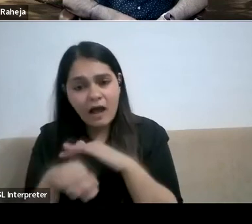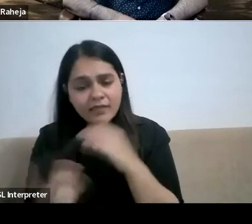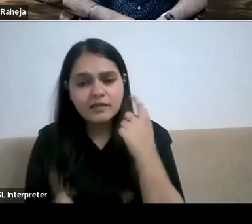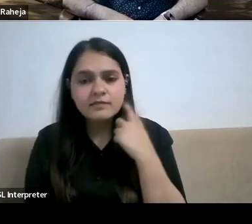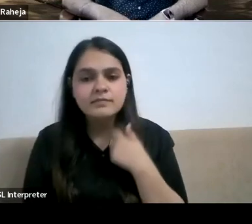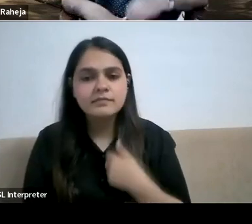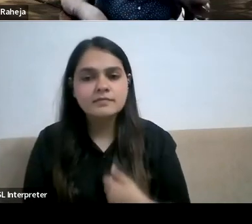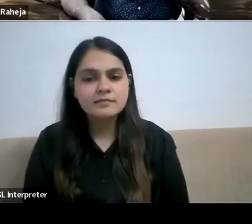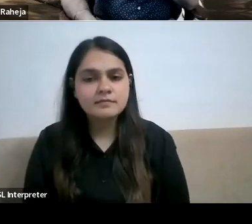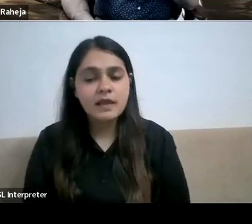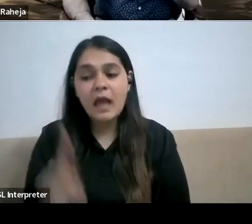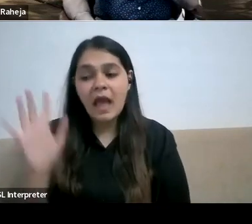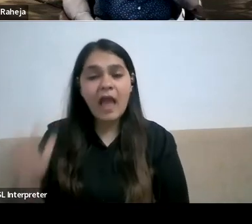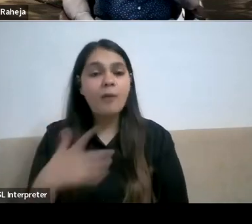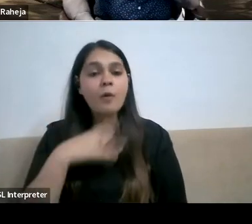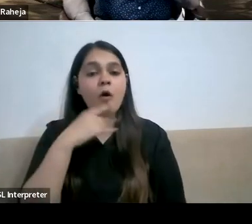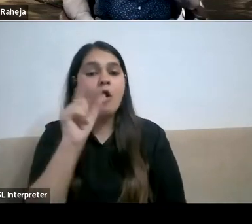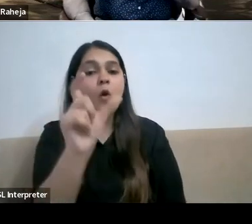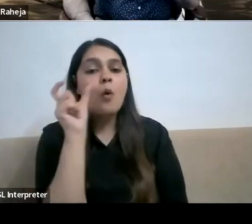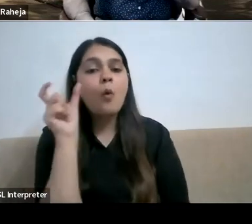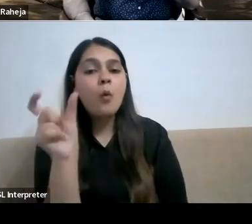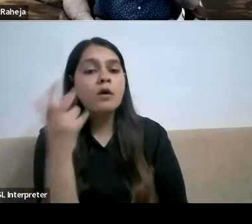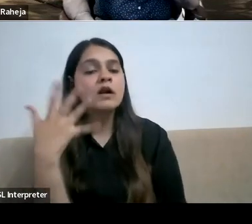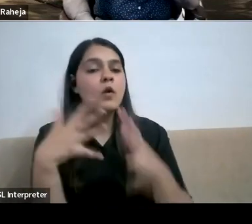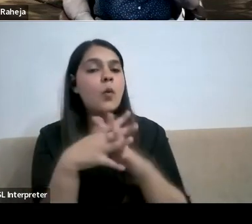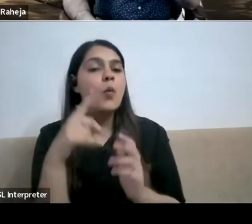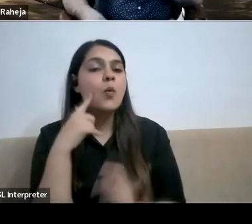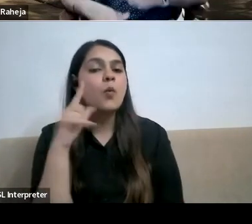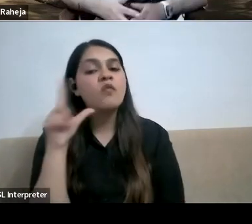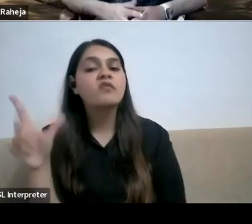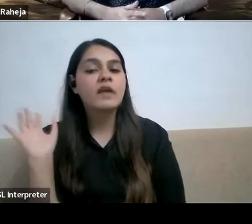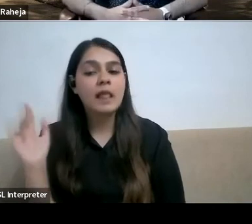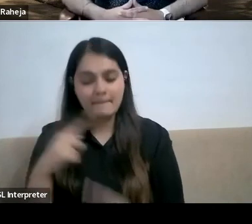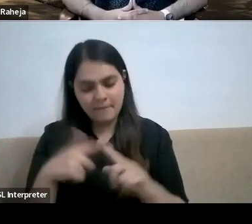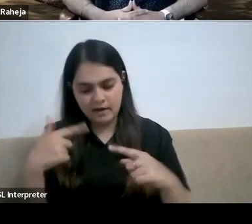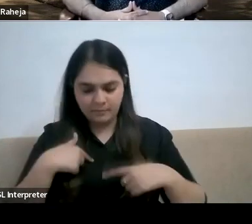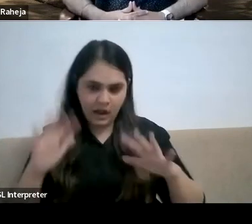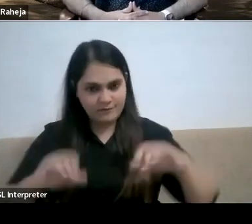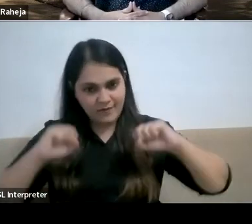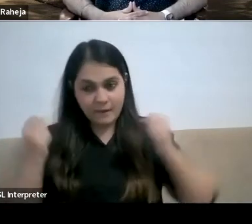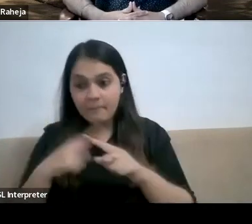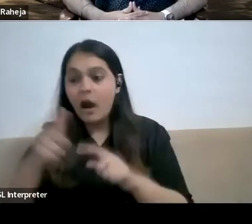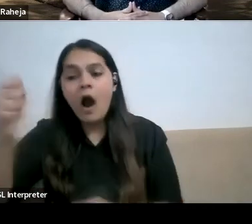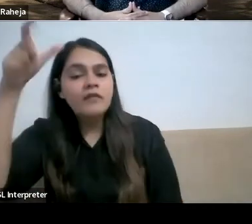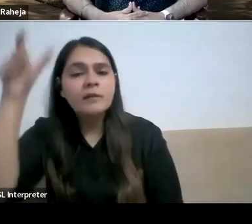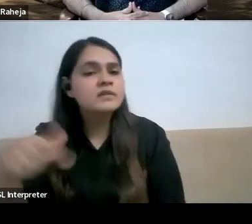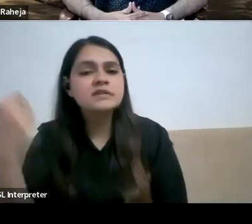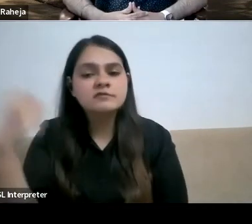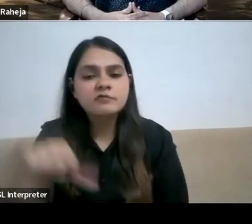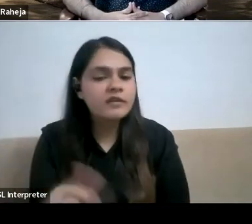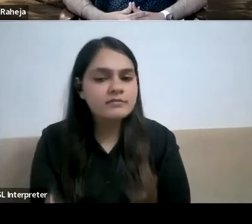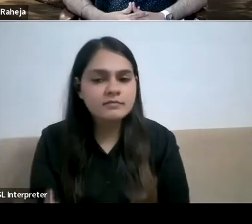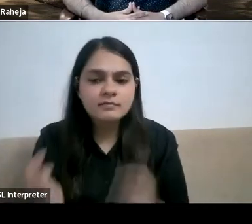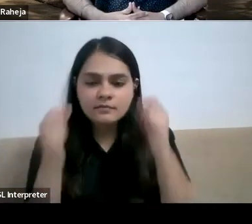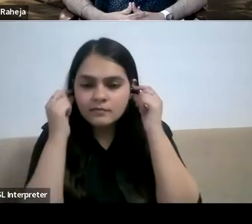that will that you, like you said, to make sure. I might have that will, but that NGO may not want it. I might want to, like, he'll